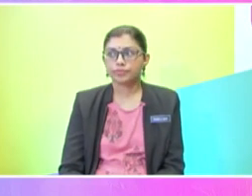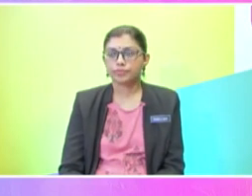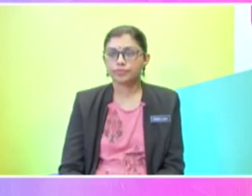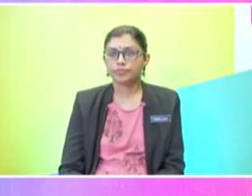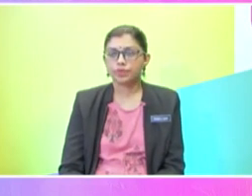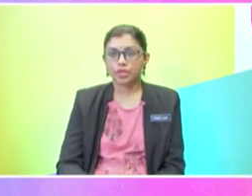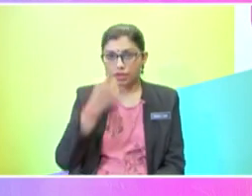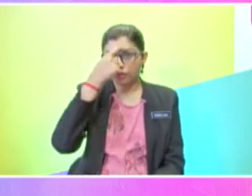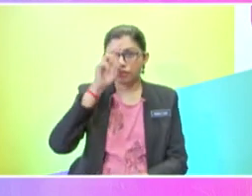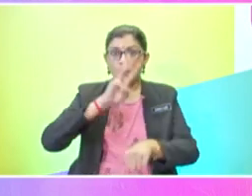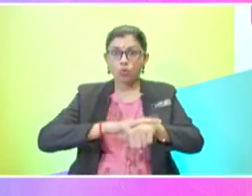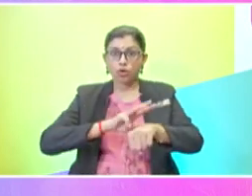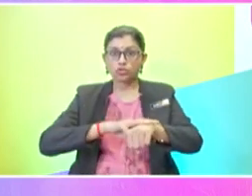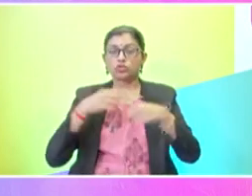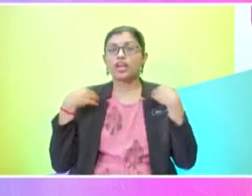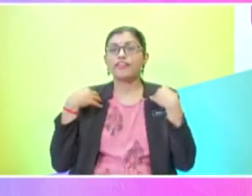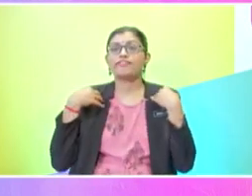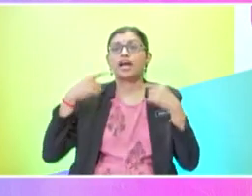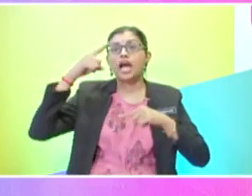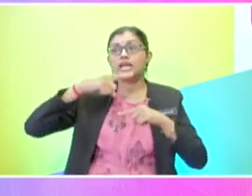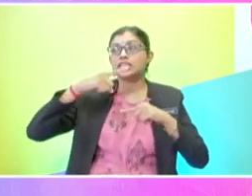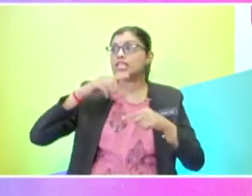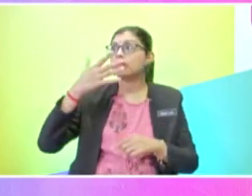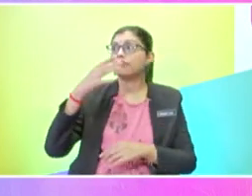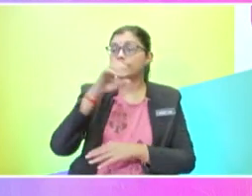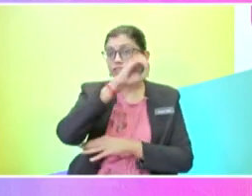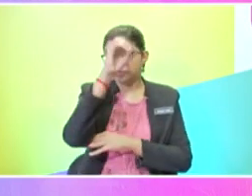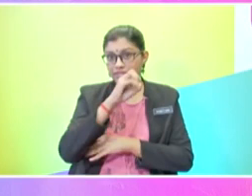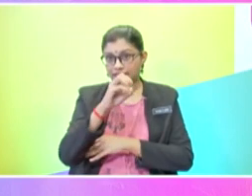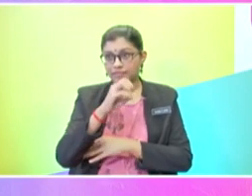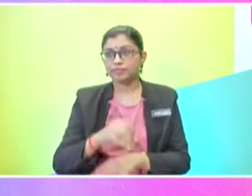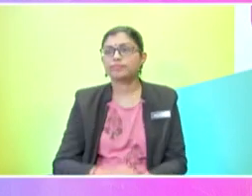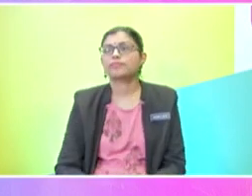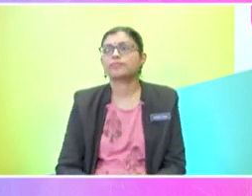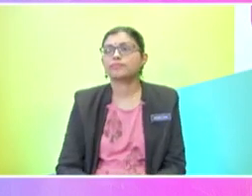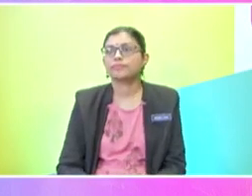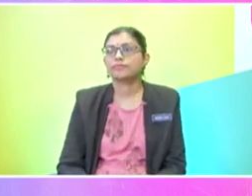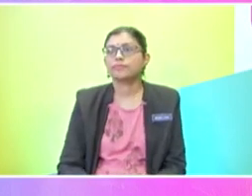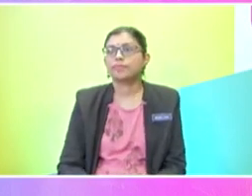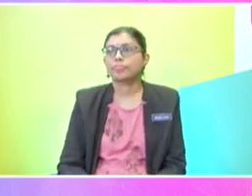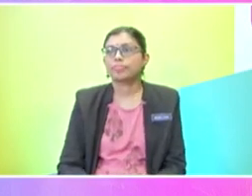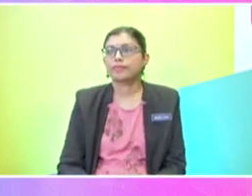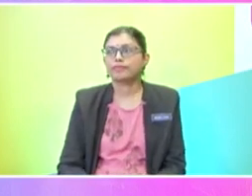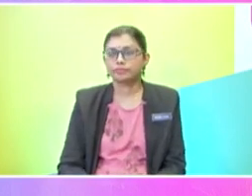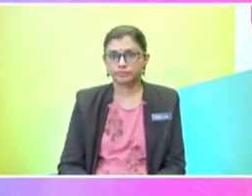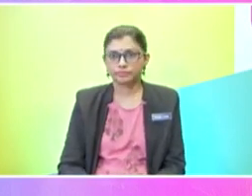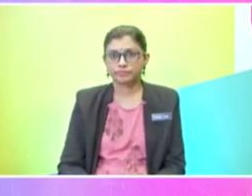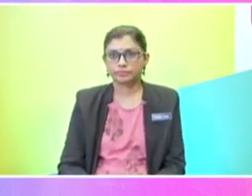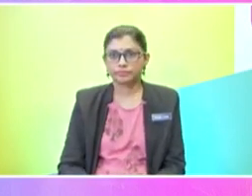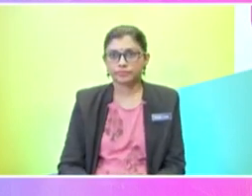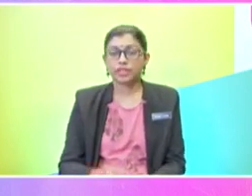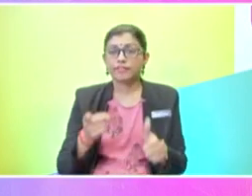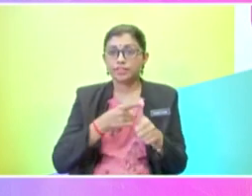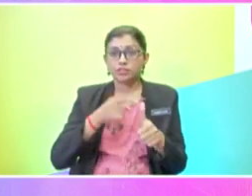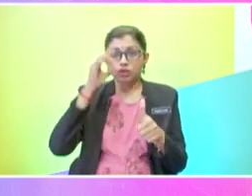received a 15% discount. I have to calculate the total purchase. So step one, I have to find the price of the watch after a 15%